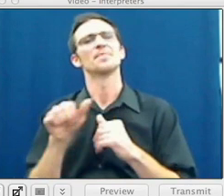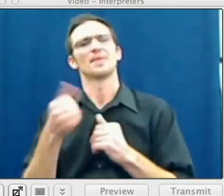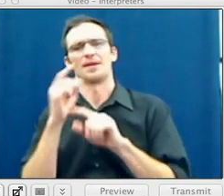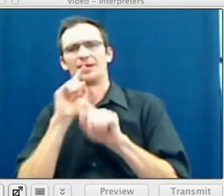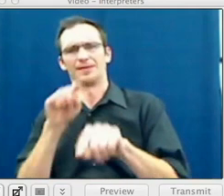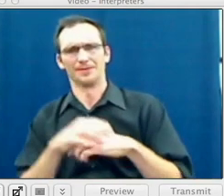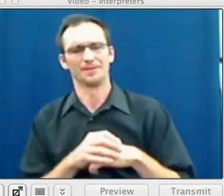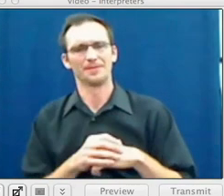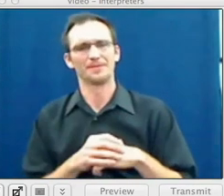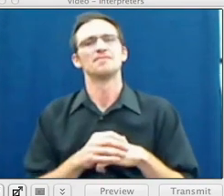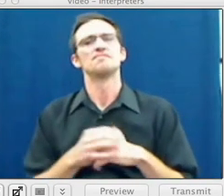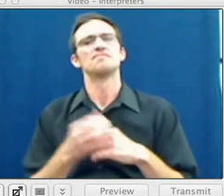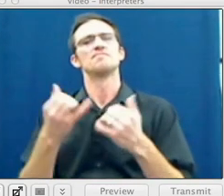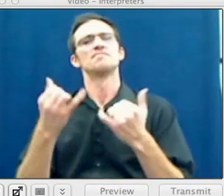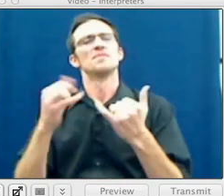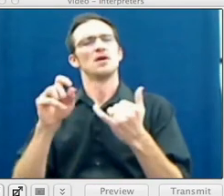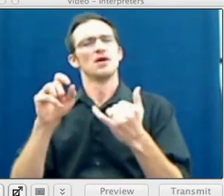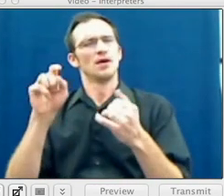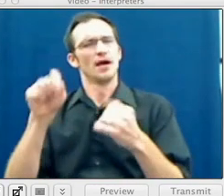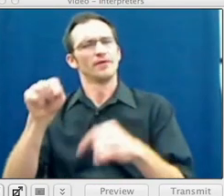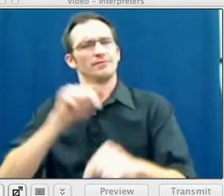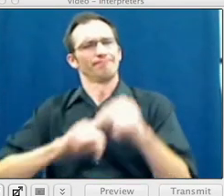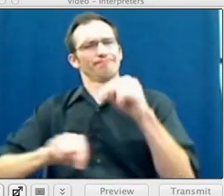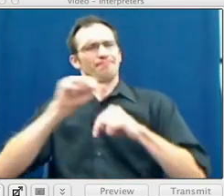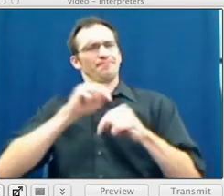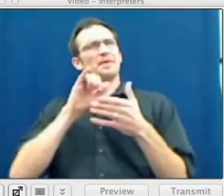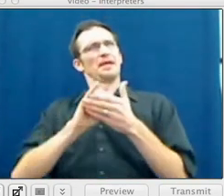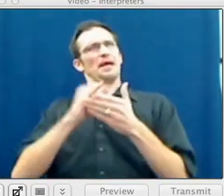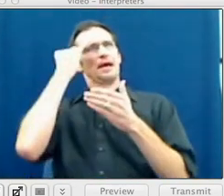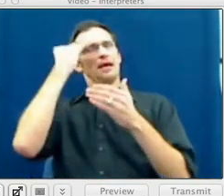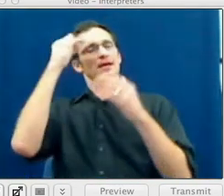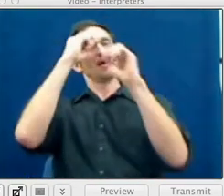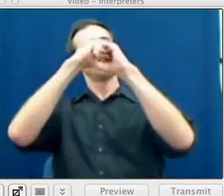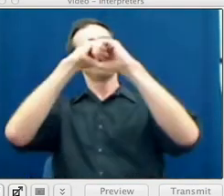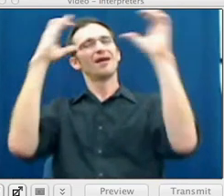Let's go back to this analogy of a bookend.